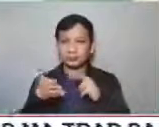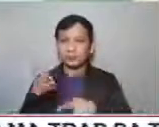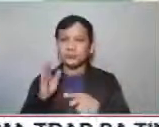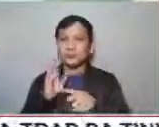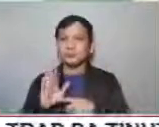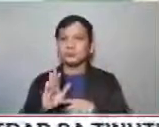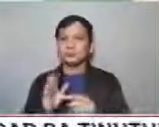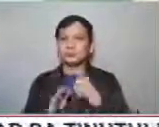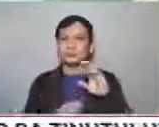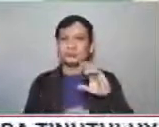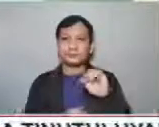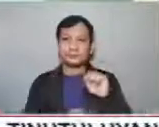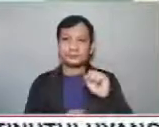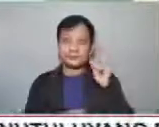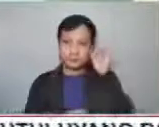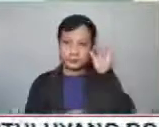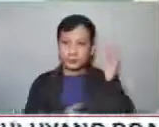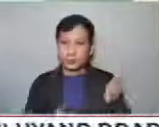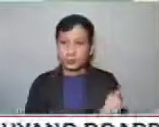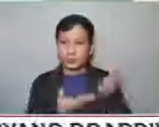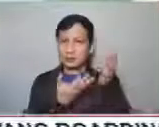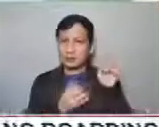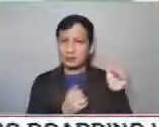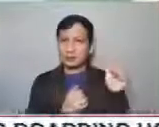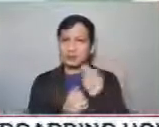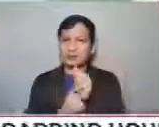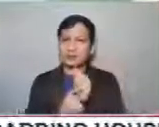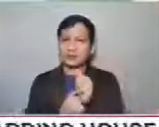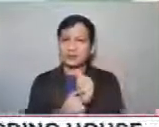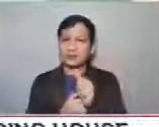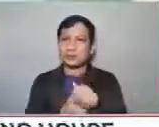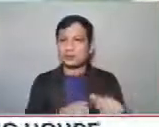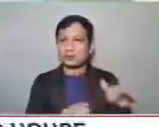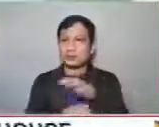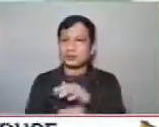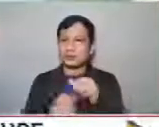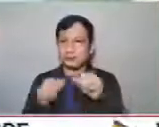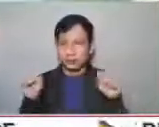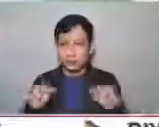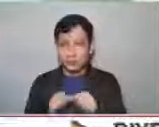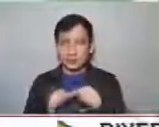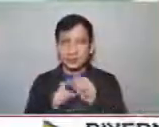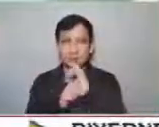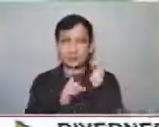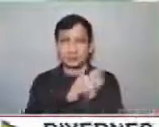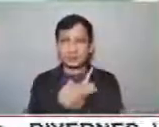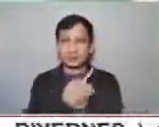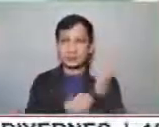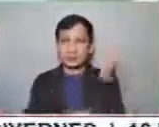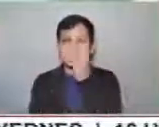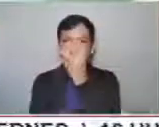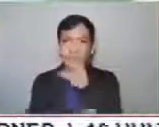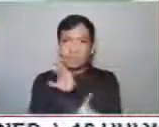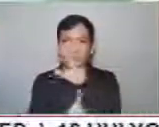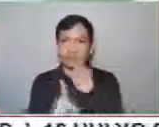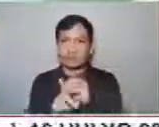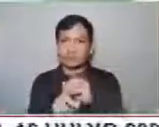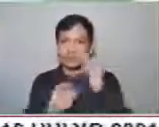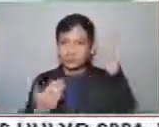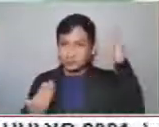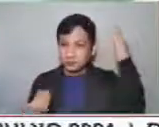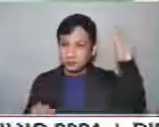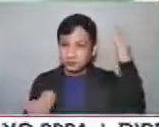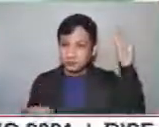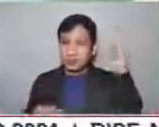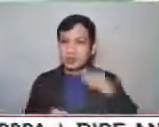clear, and its watersheds serve as carbon storage. Umaasa naman si Cabinet Officer for